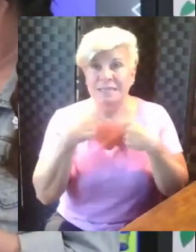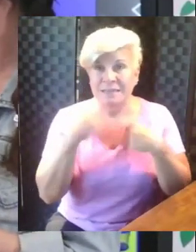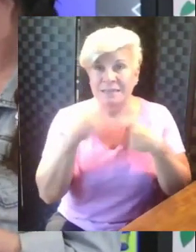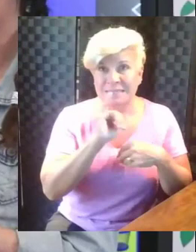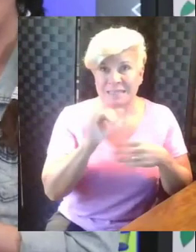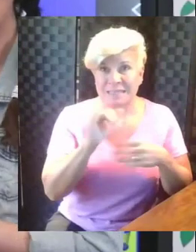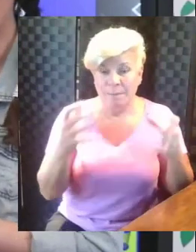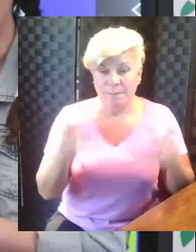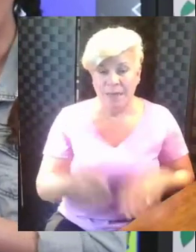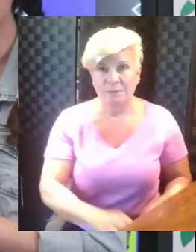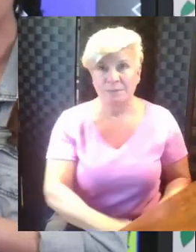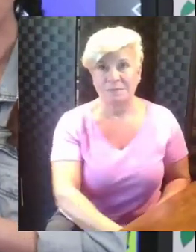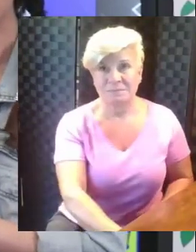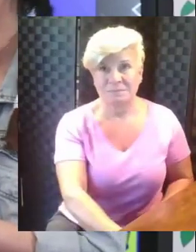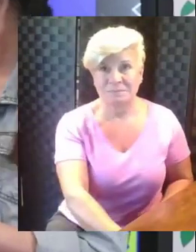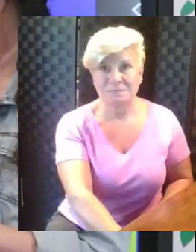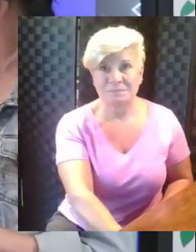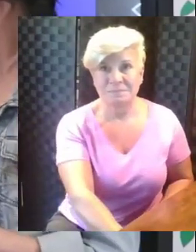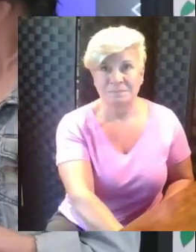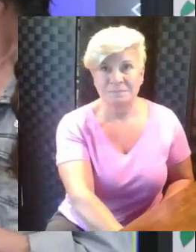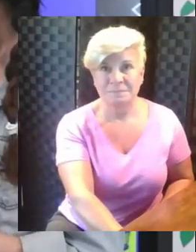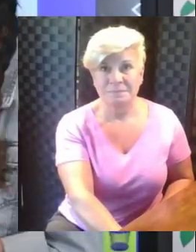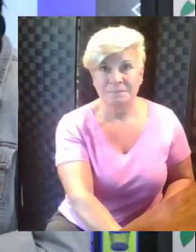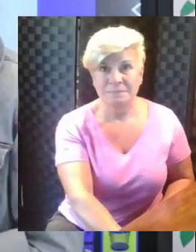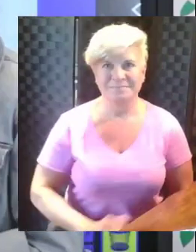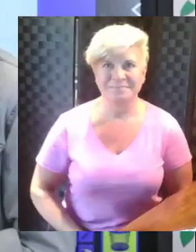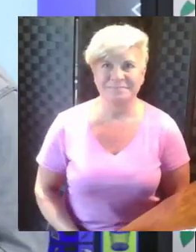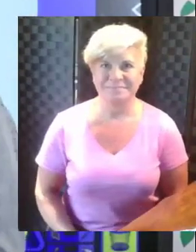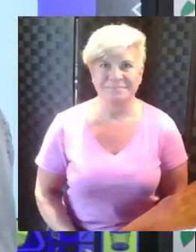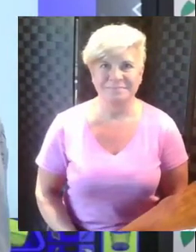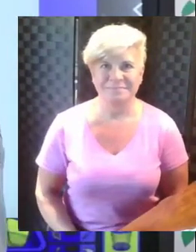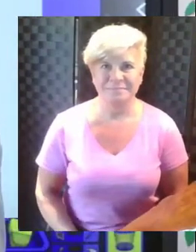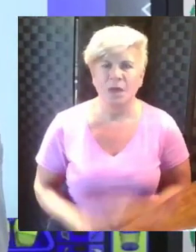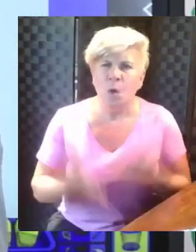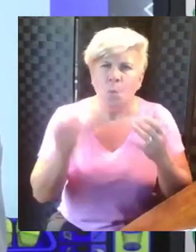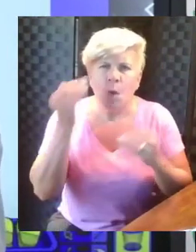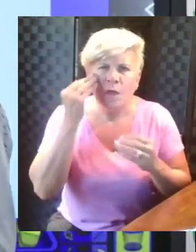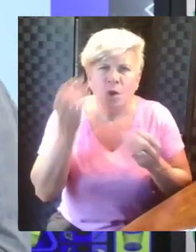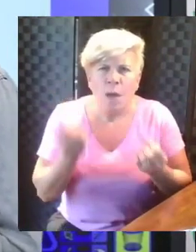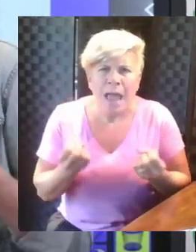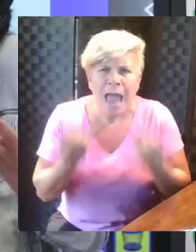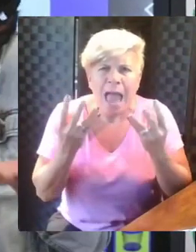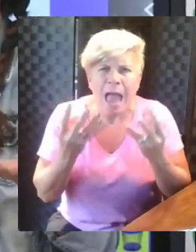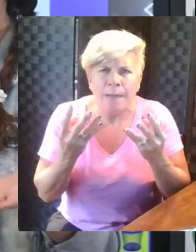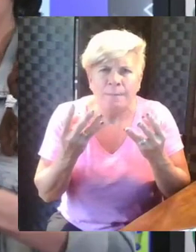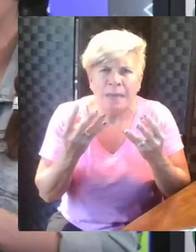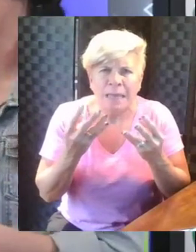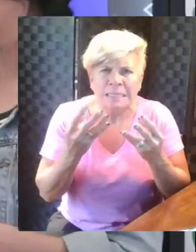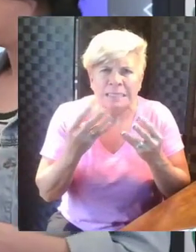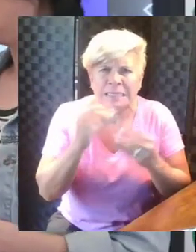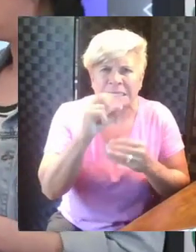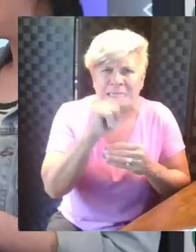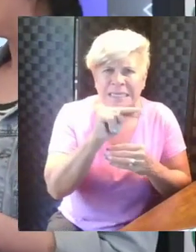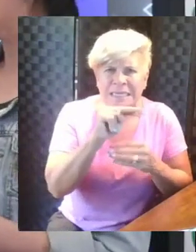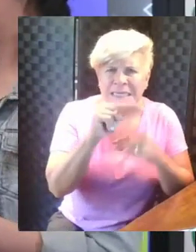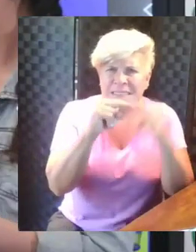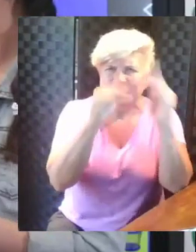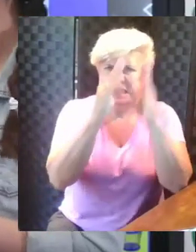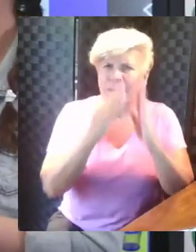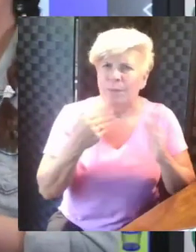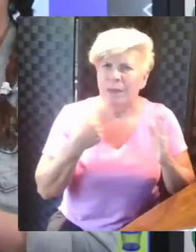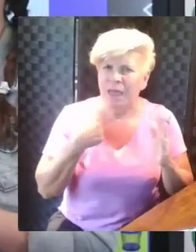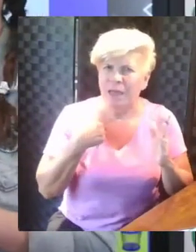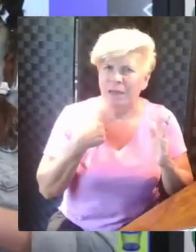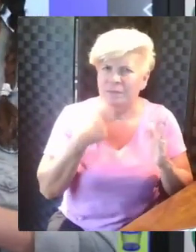the same amount as Zim, right? So we want to know how many Ian's tower does have, though, not just how